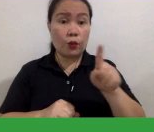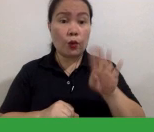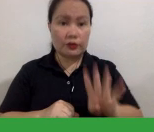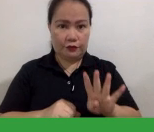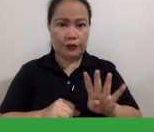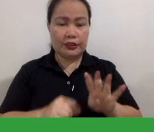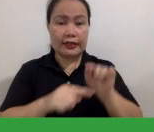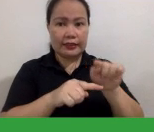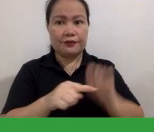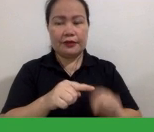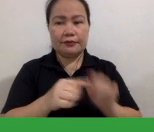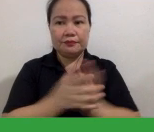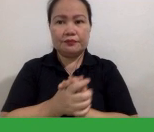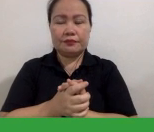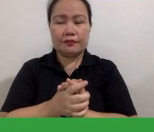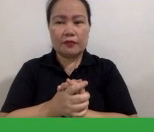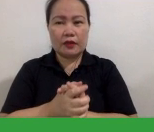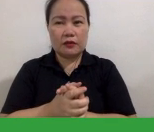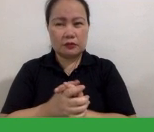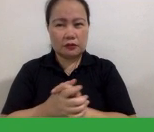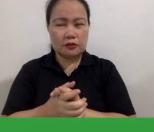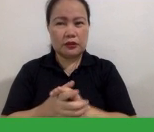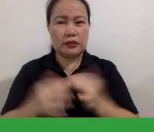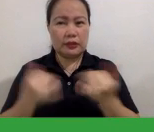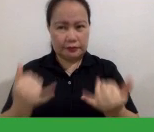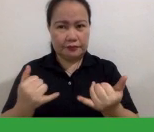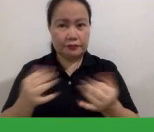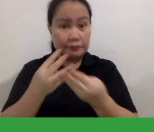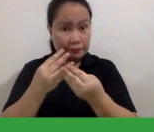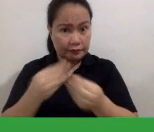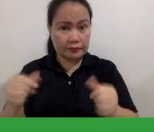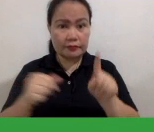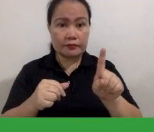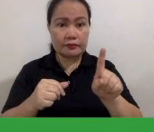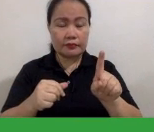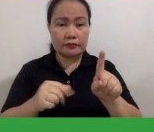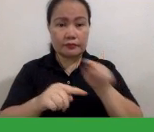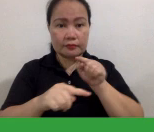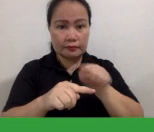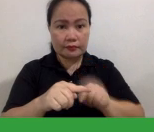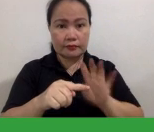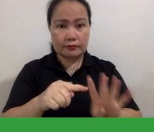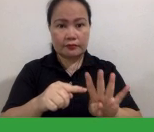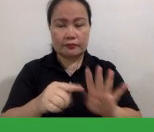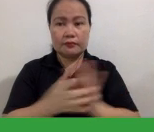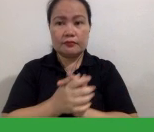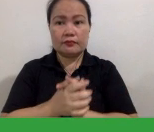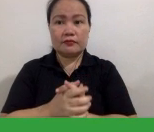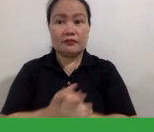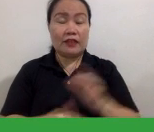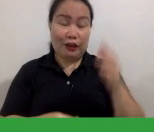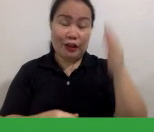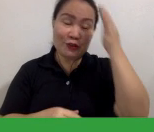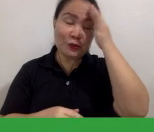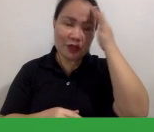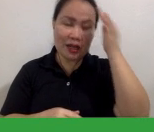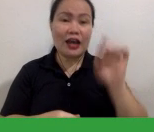whole number, so ito na lang ang i-divide natin. And then, i-add na lang natin siya mamaya doon. So, let us compute for